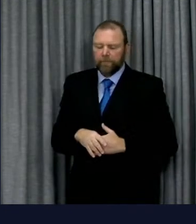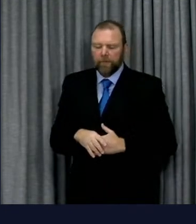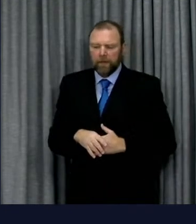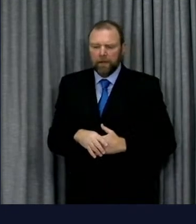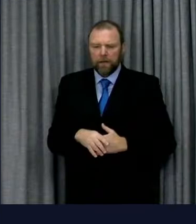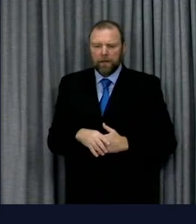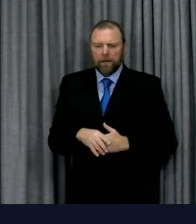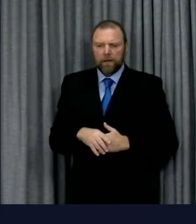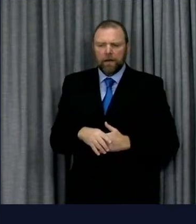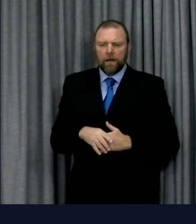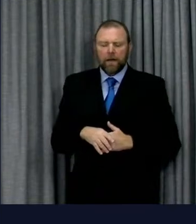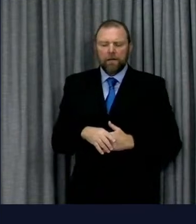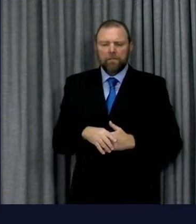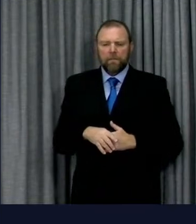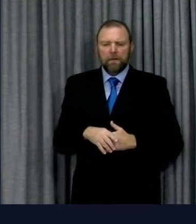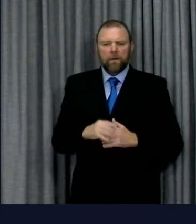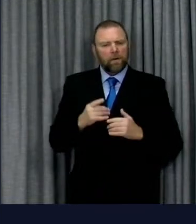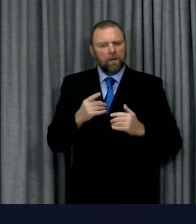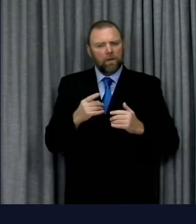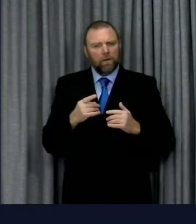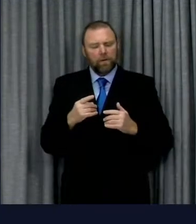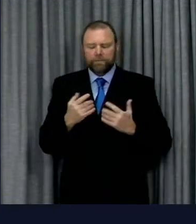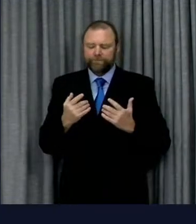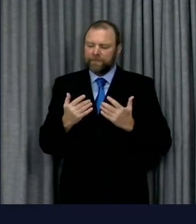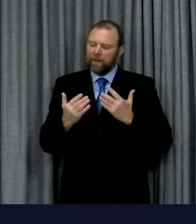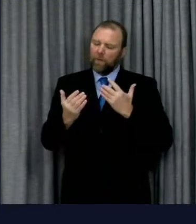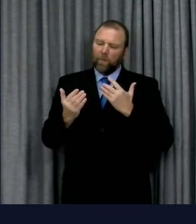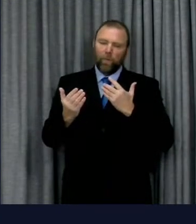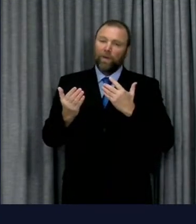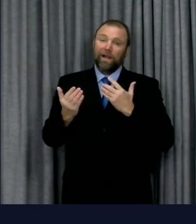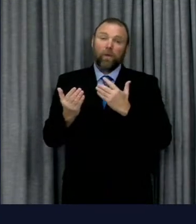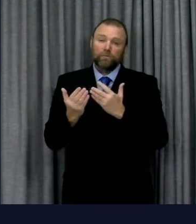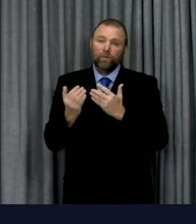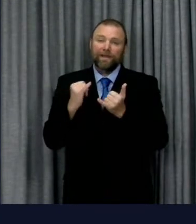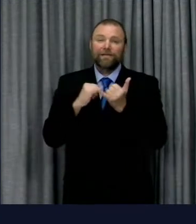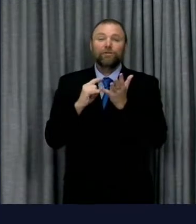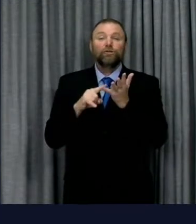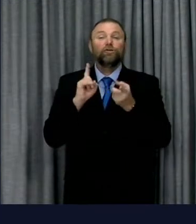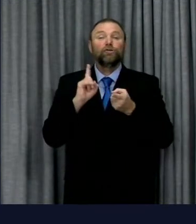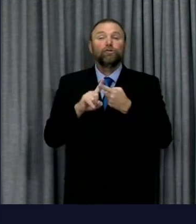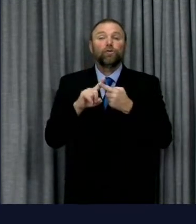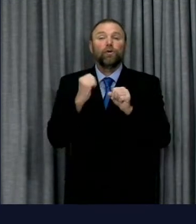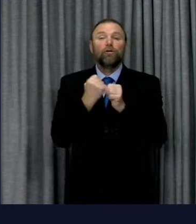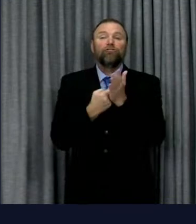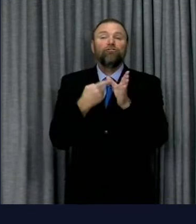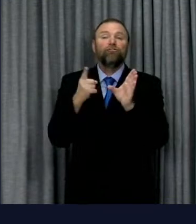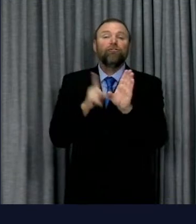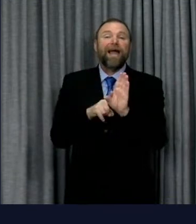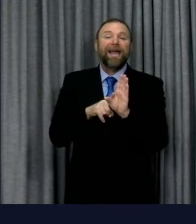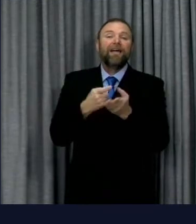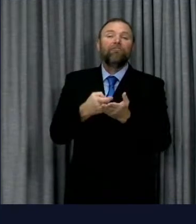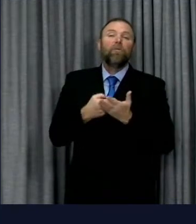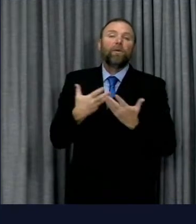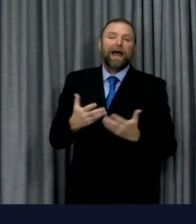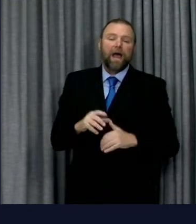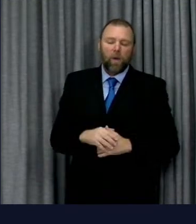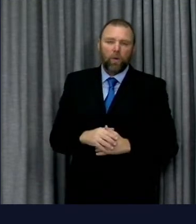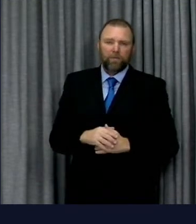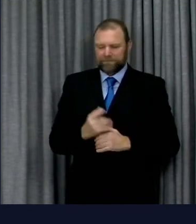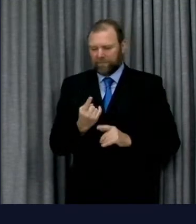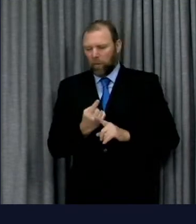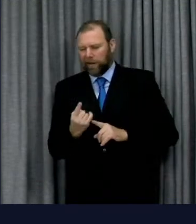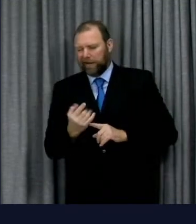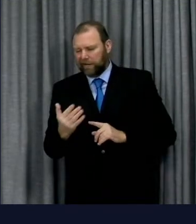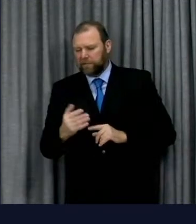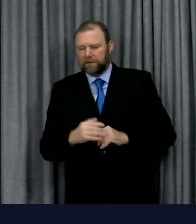We've come so close to the Sue Gray report now that I don't imagine that there will be any movement